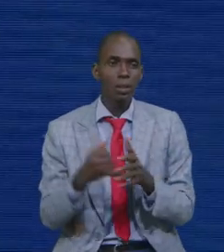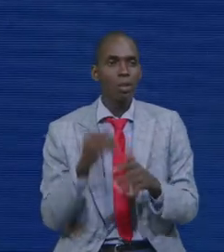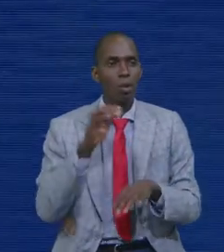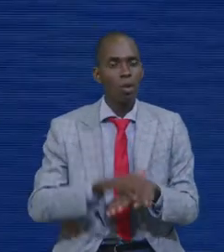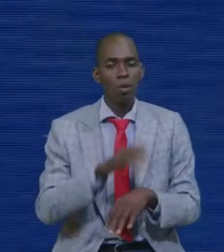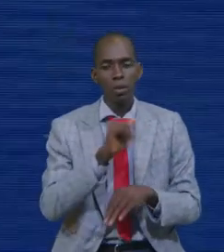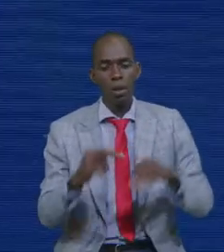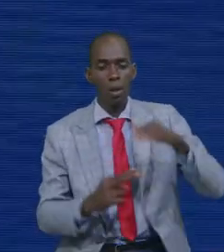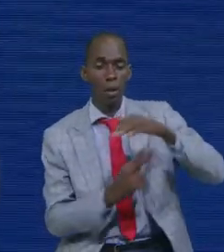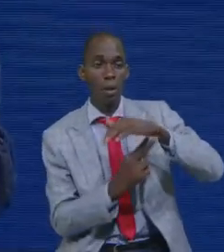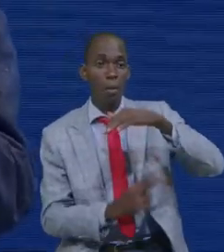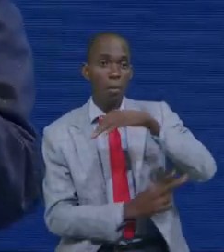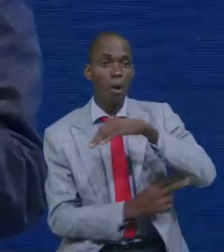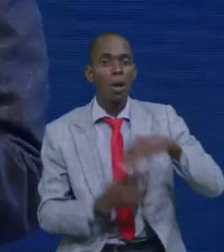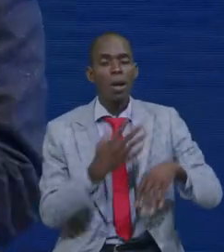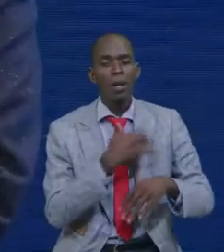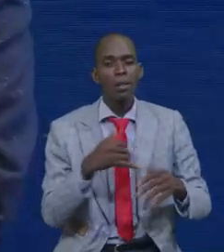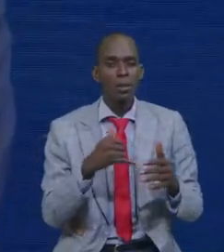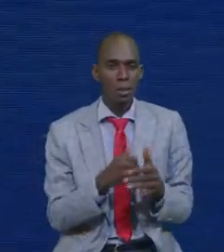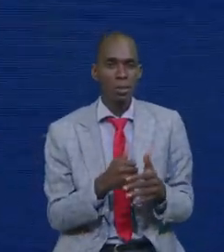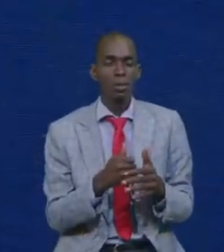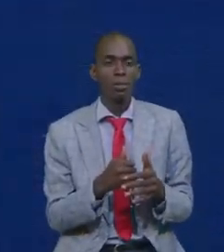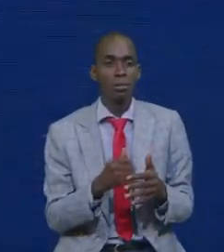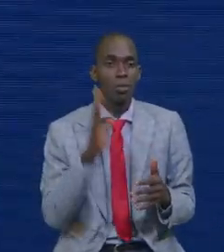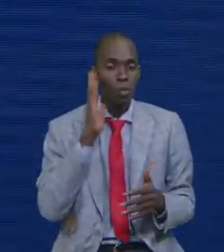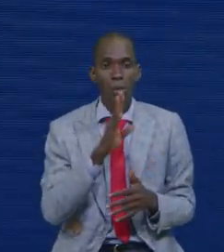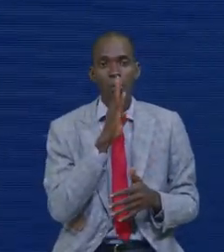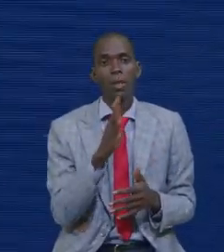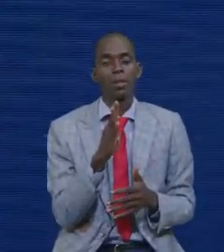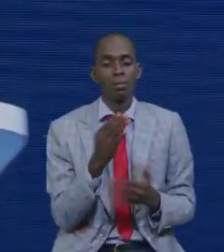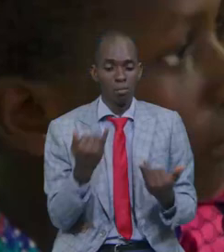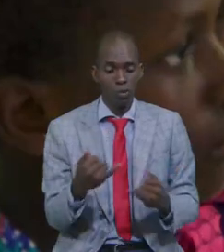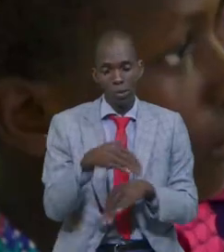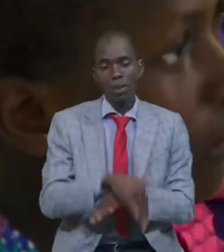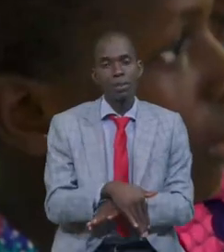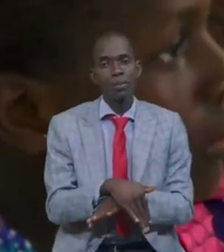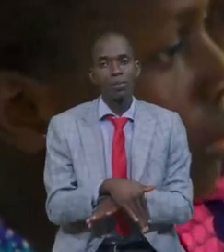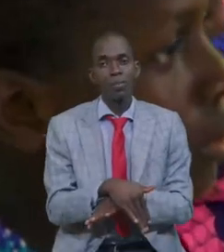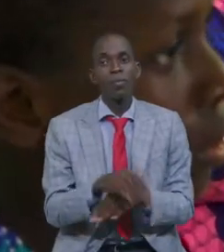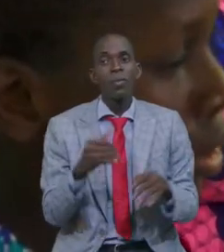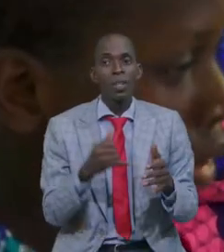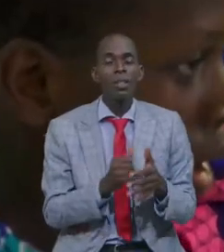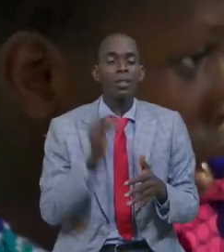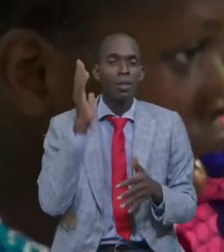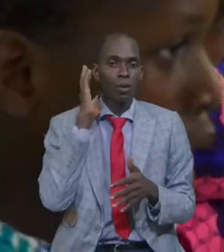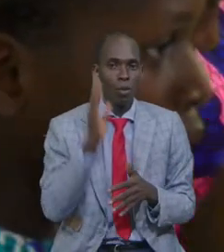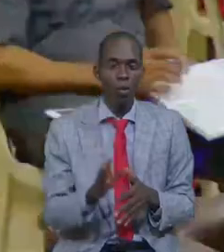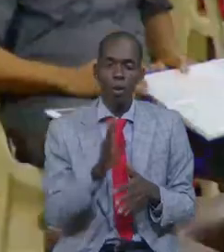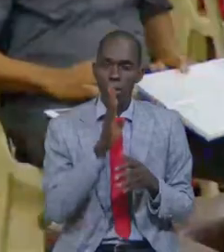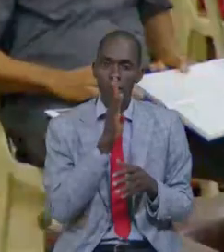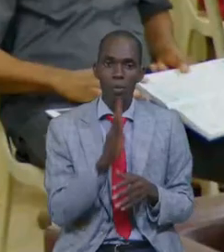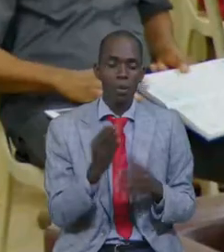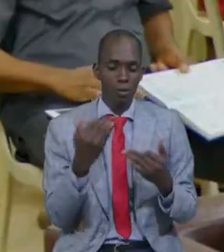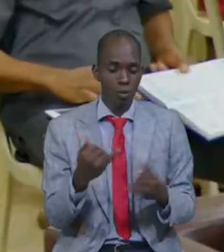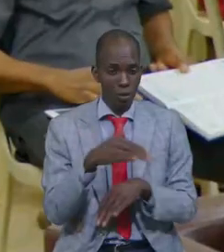pole, and it shall come to pass. Tonight, it shall come to pass in